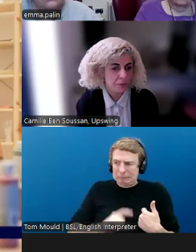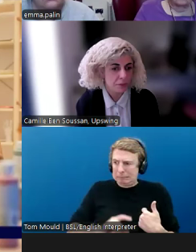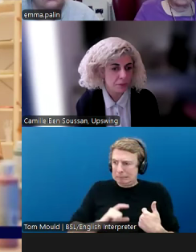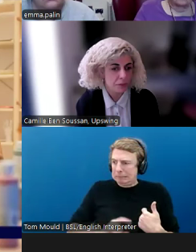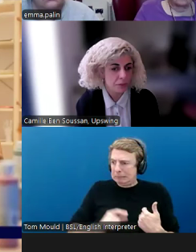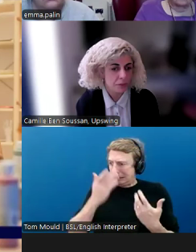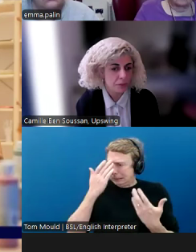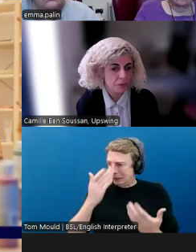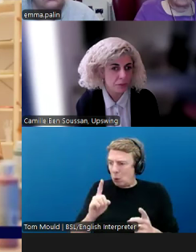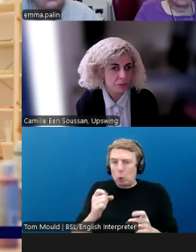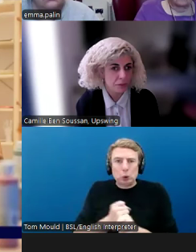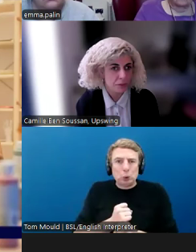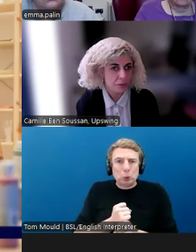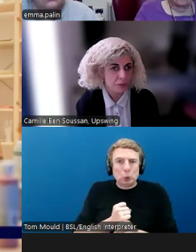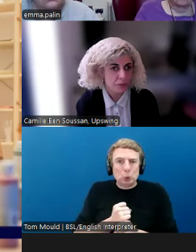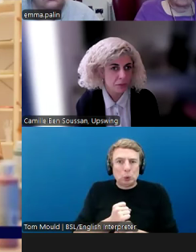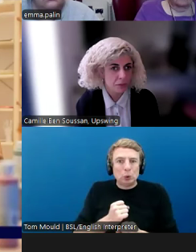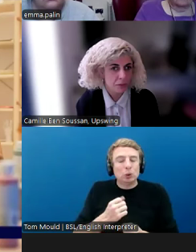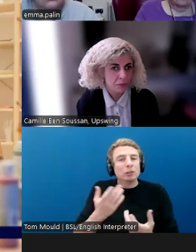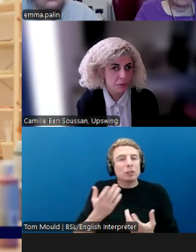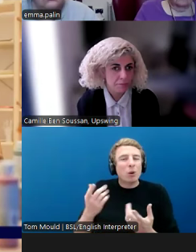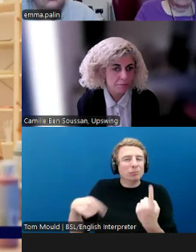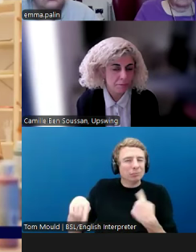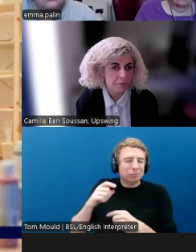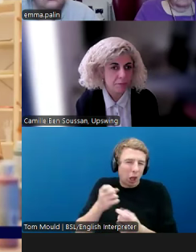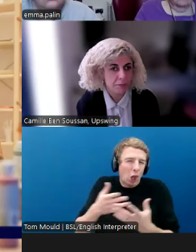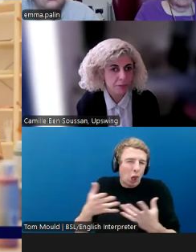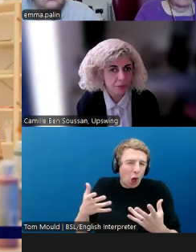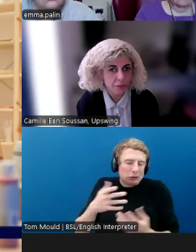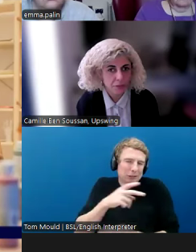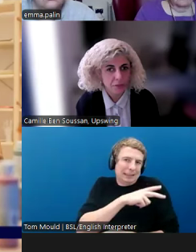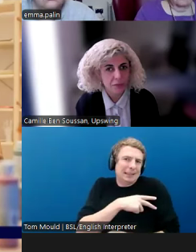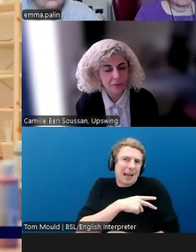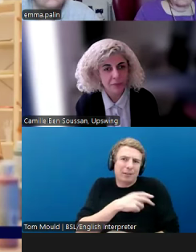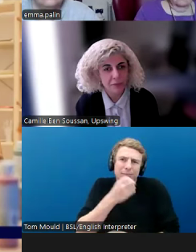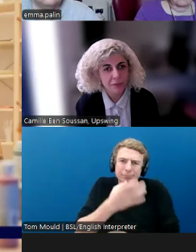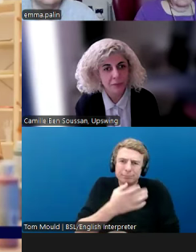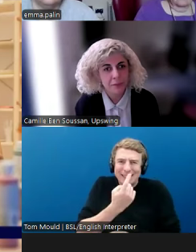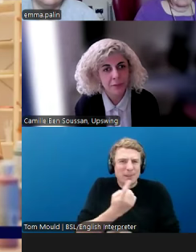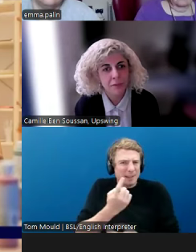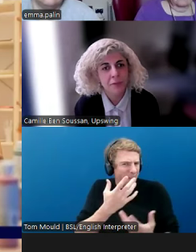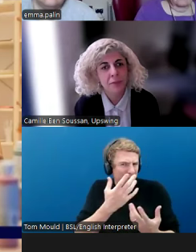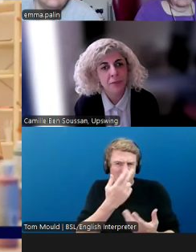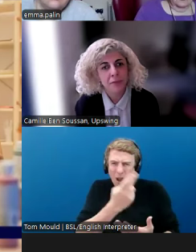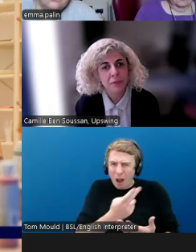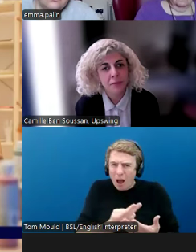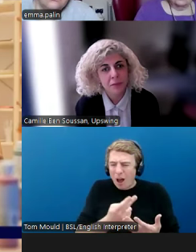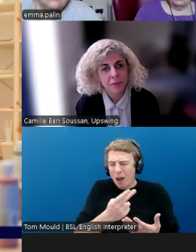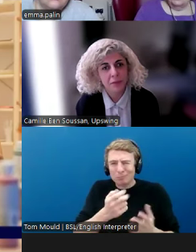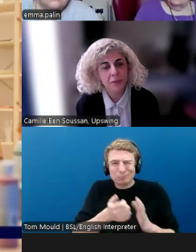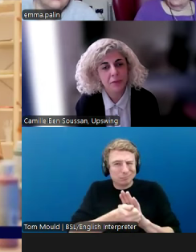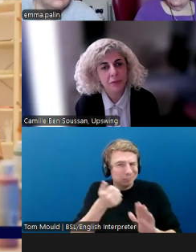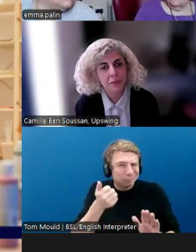themselves in many cases, and I'm talking as a collective. There's some amazing staff out there that are ex-artists or current artists that, feel bags